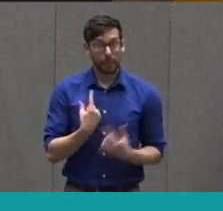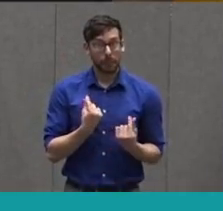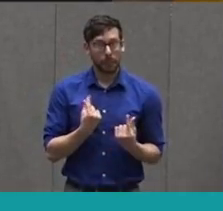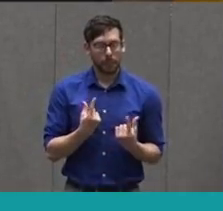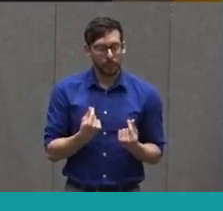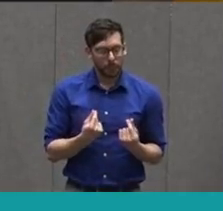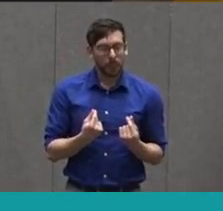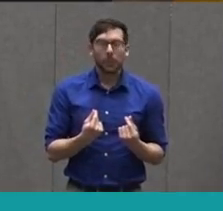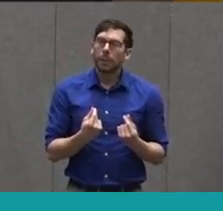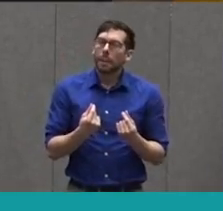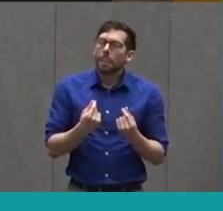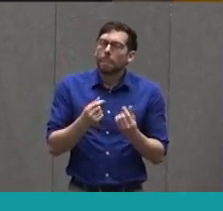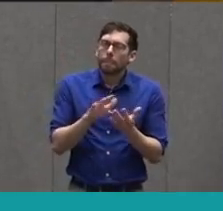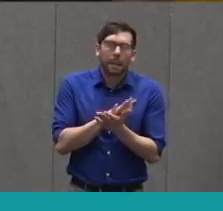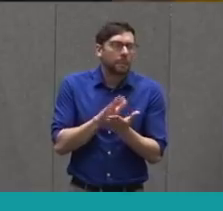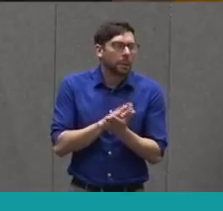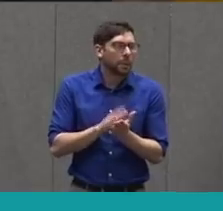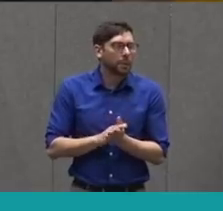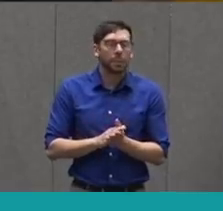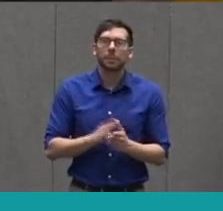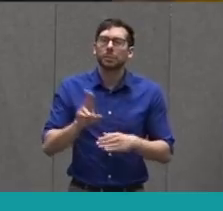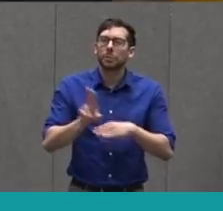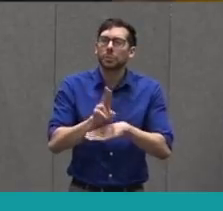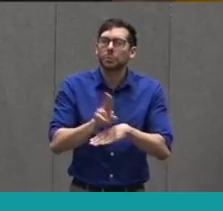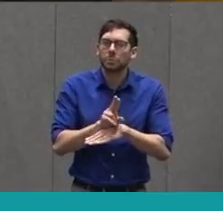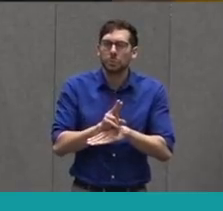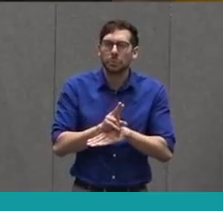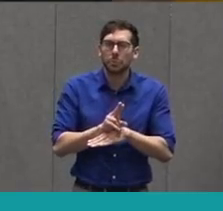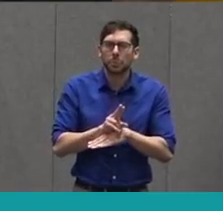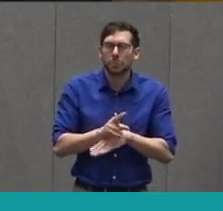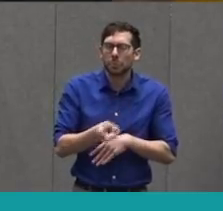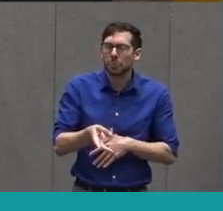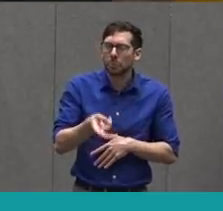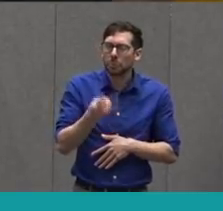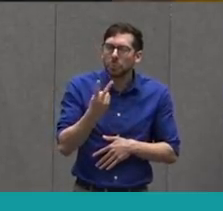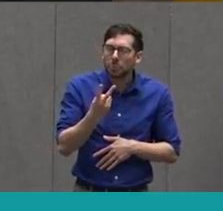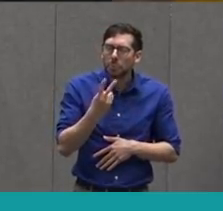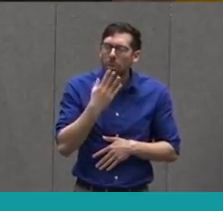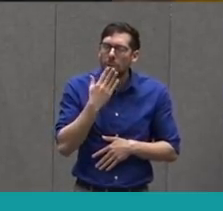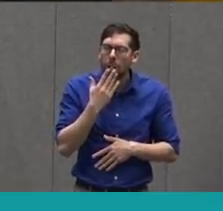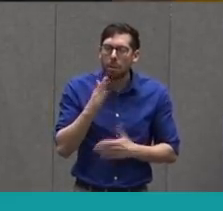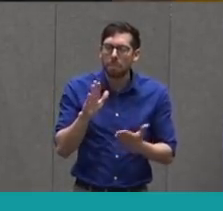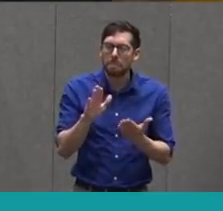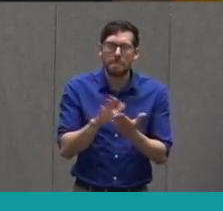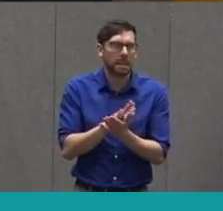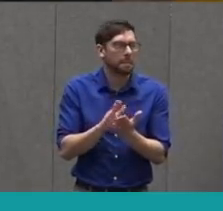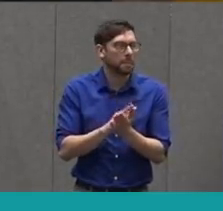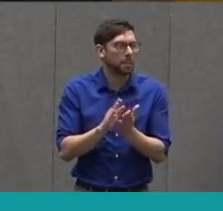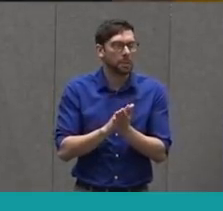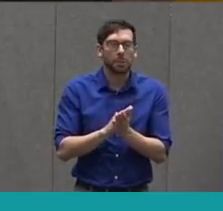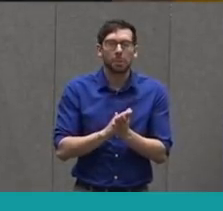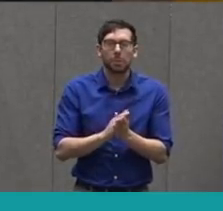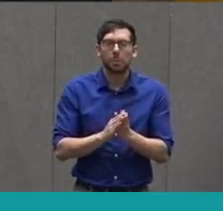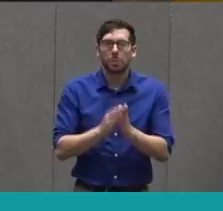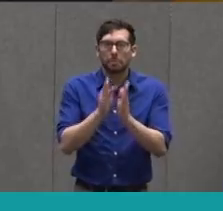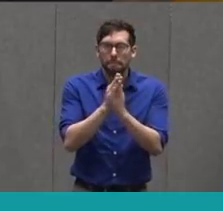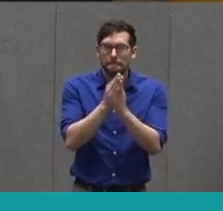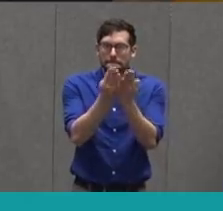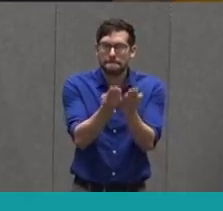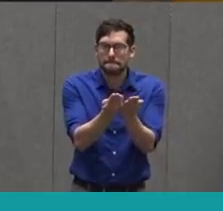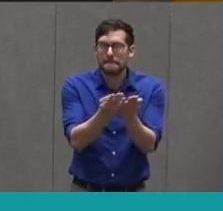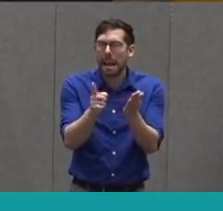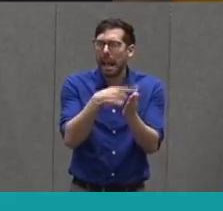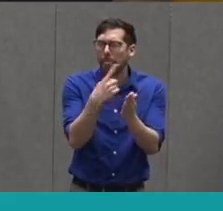of colored copy paper, construction paper, and I put several pieces of notebook paper